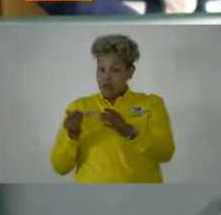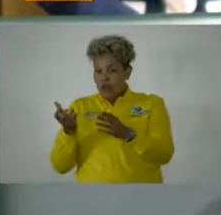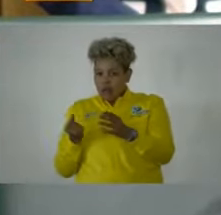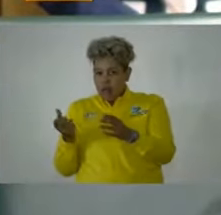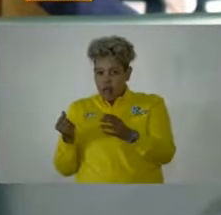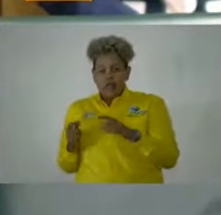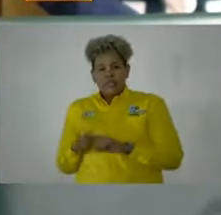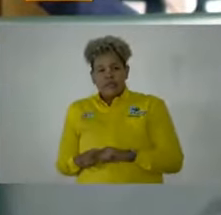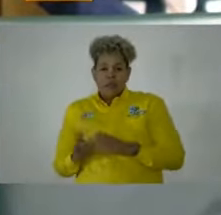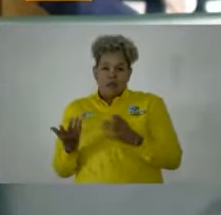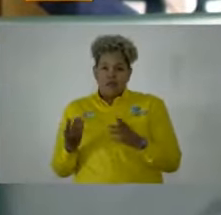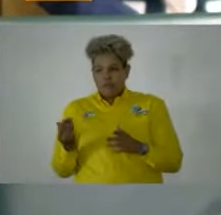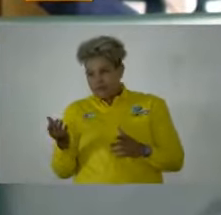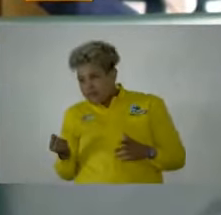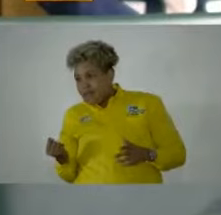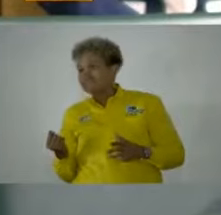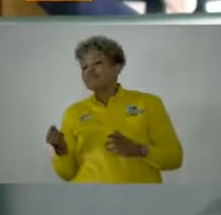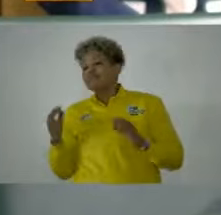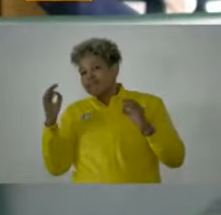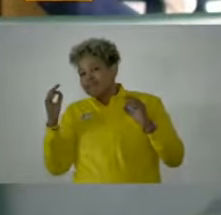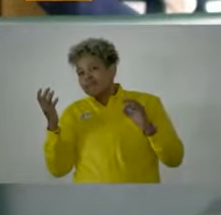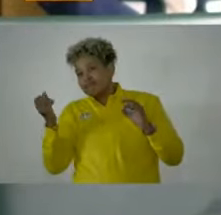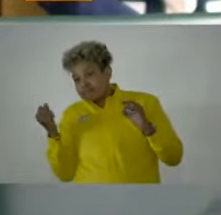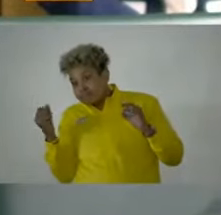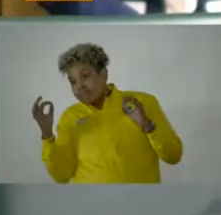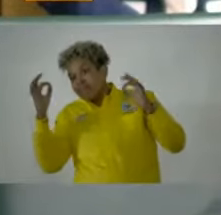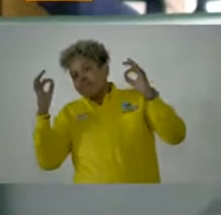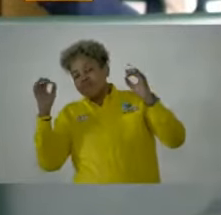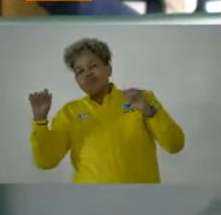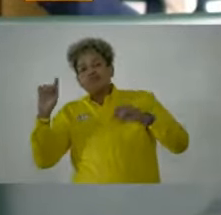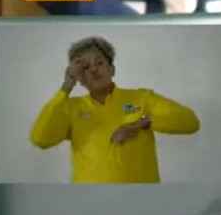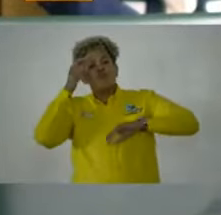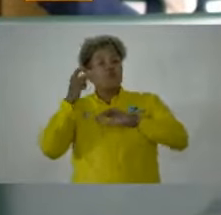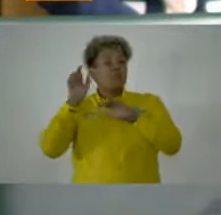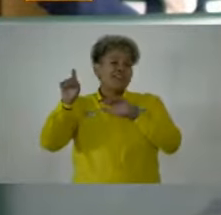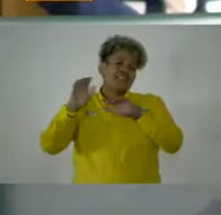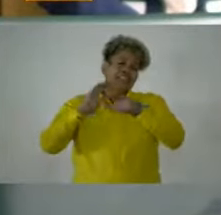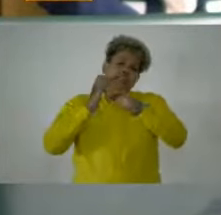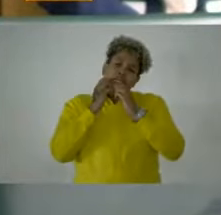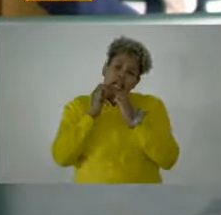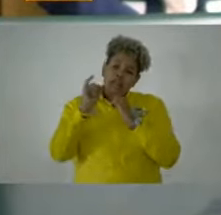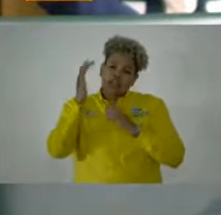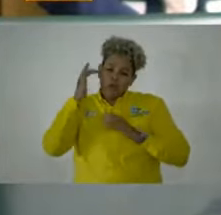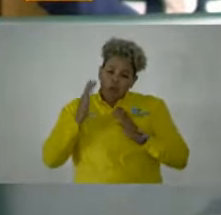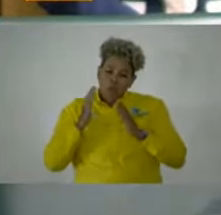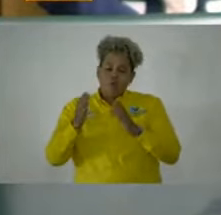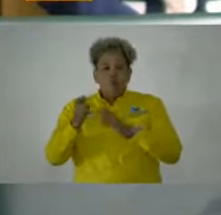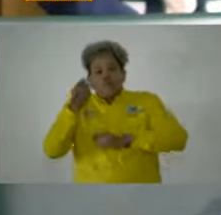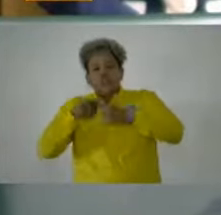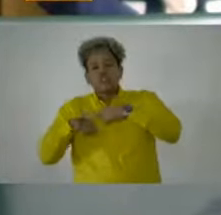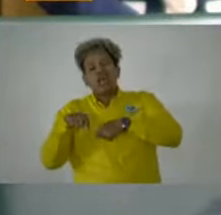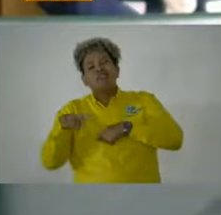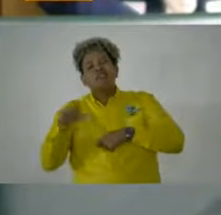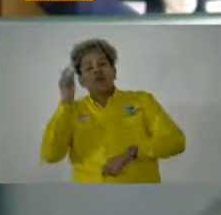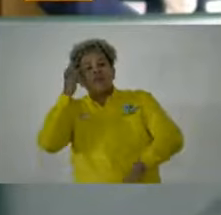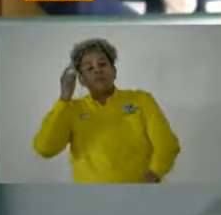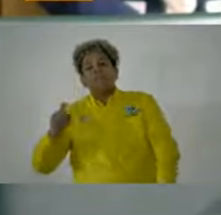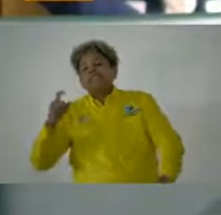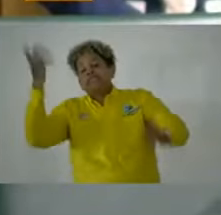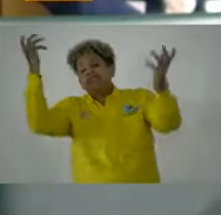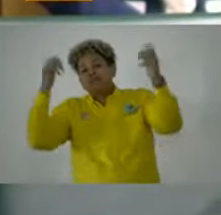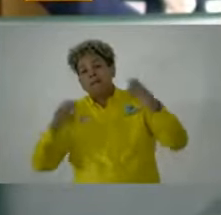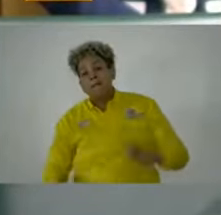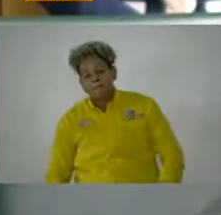Madam Speaker, Jamaica needs caring governance, yes. And that is why we are on the road to change.